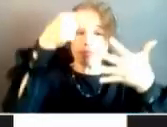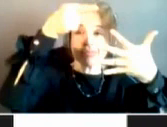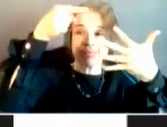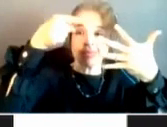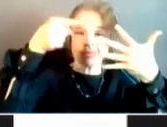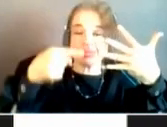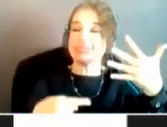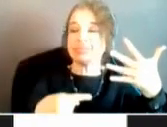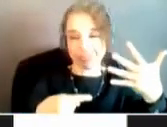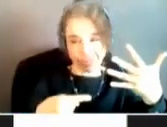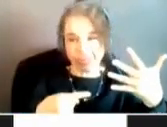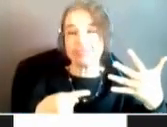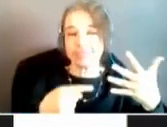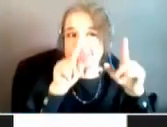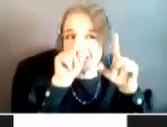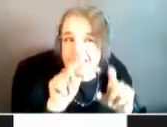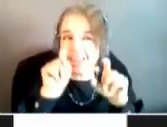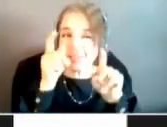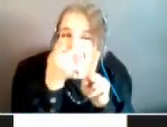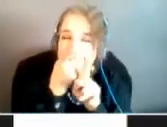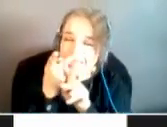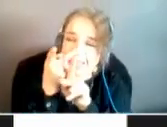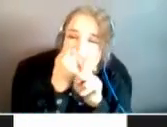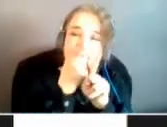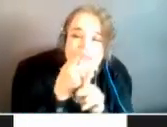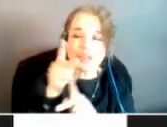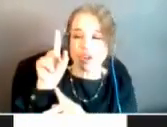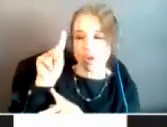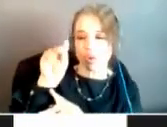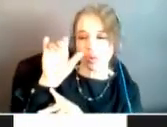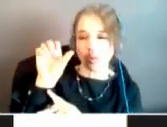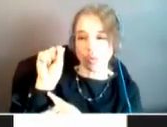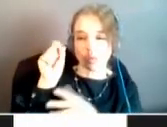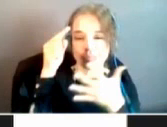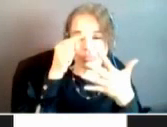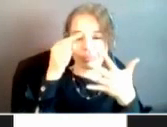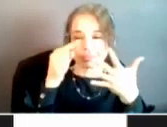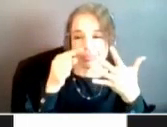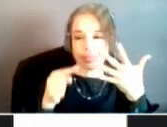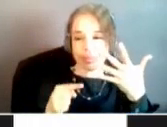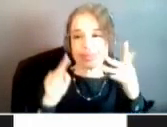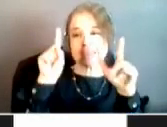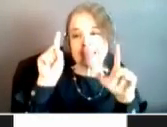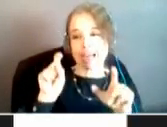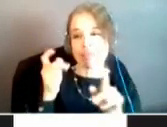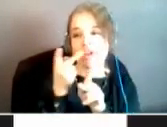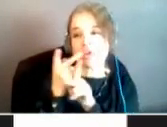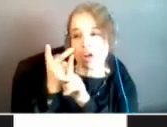to examine carefully our assessment tools. Next slide.